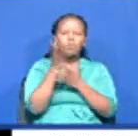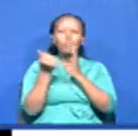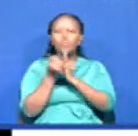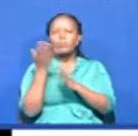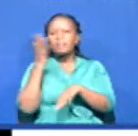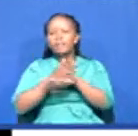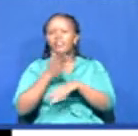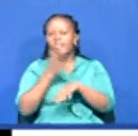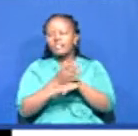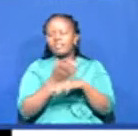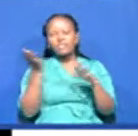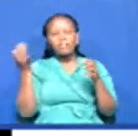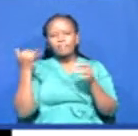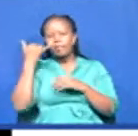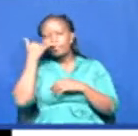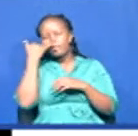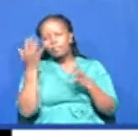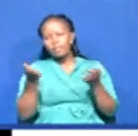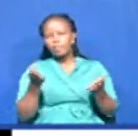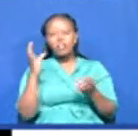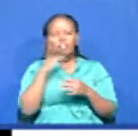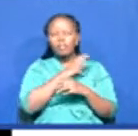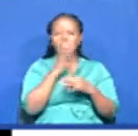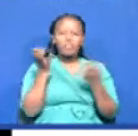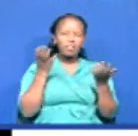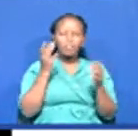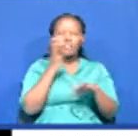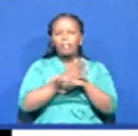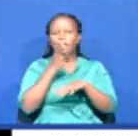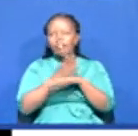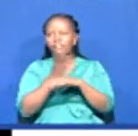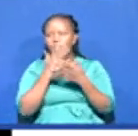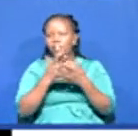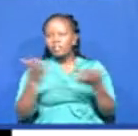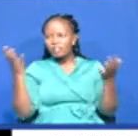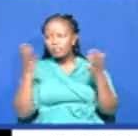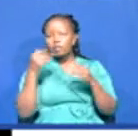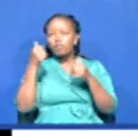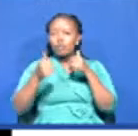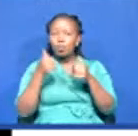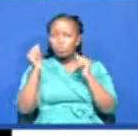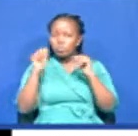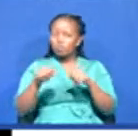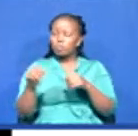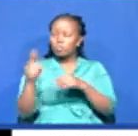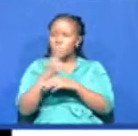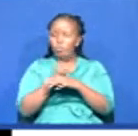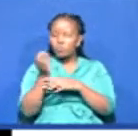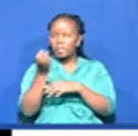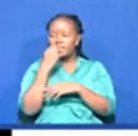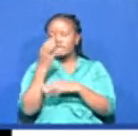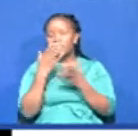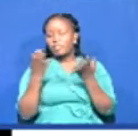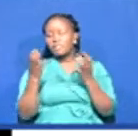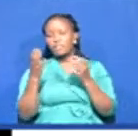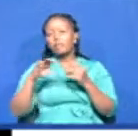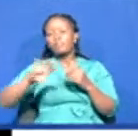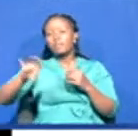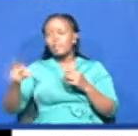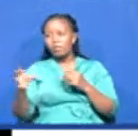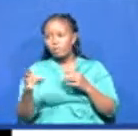the counterfeit goods, consumables within the county. And we have an elaborate